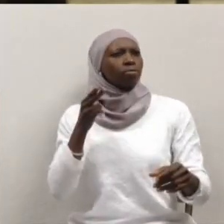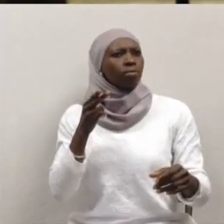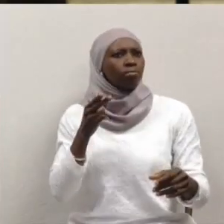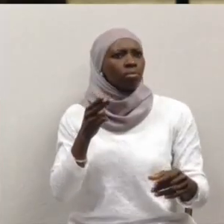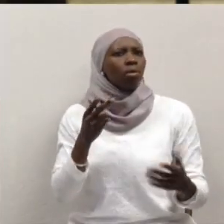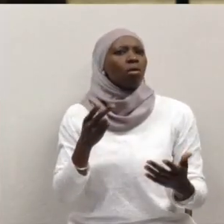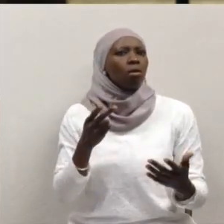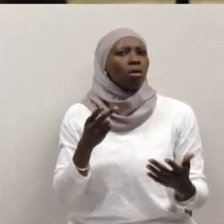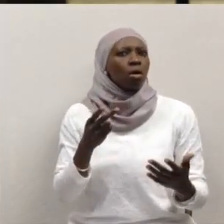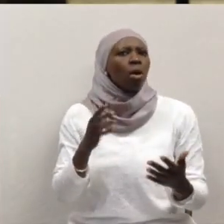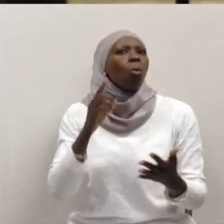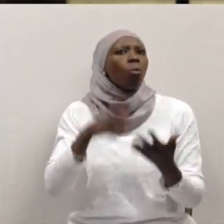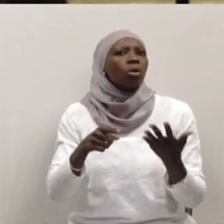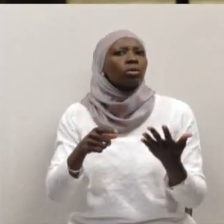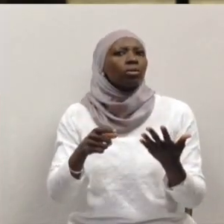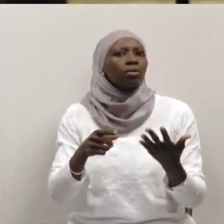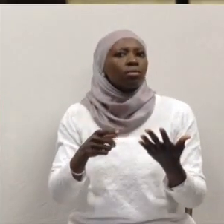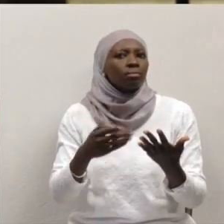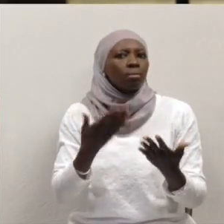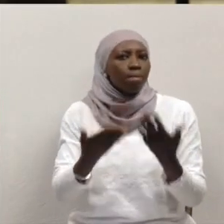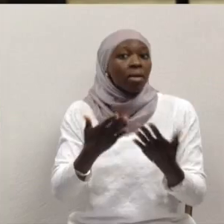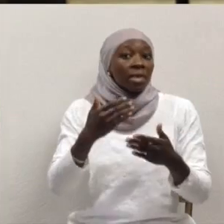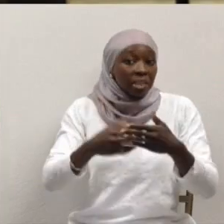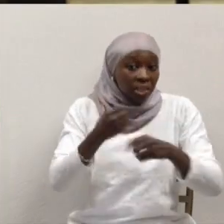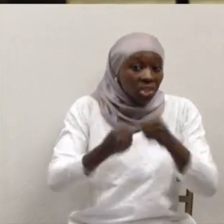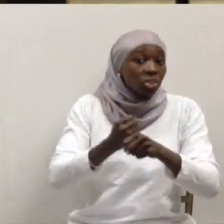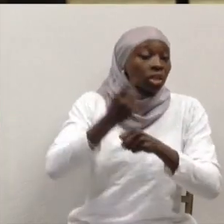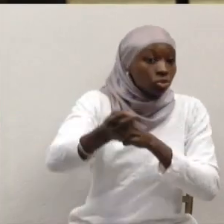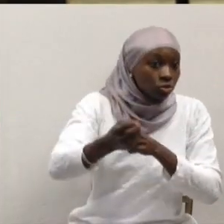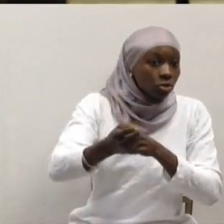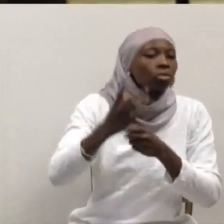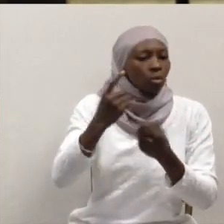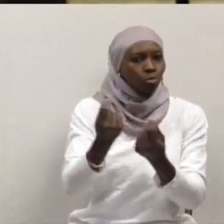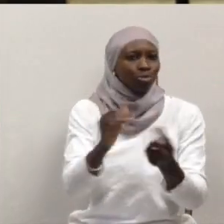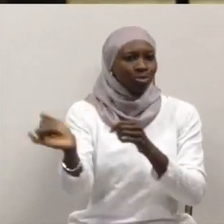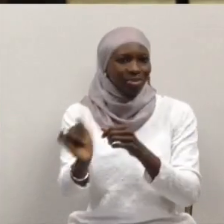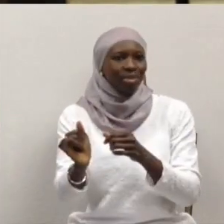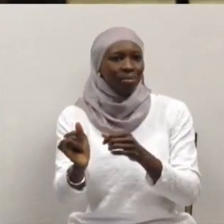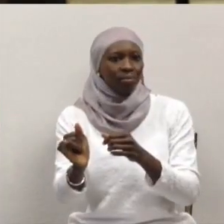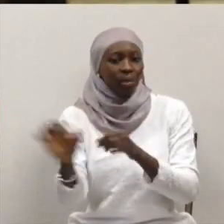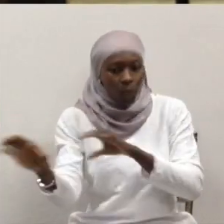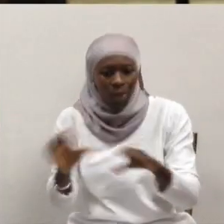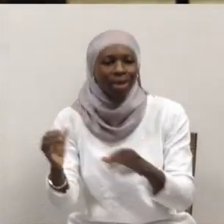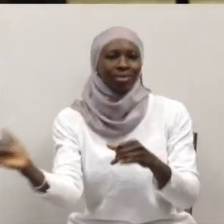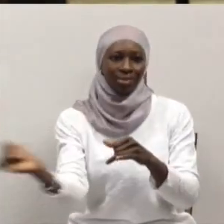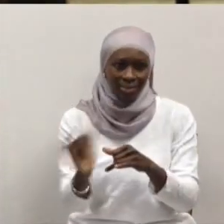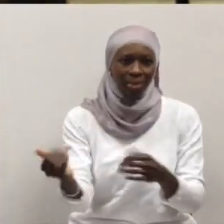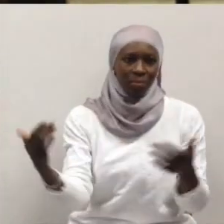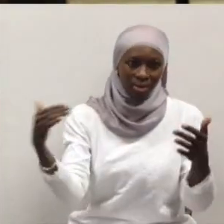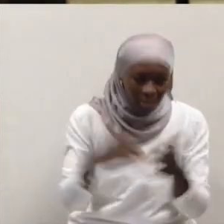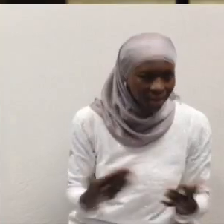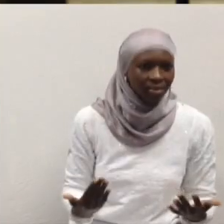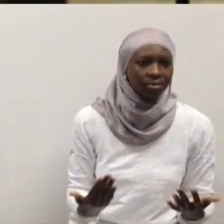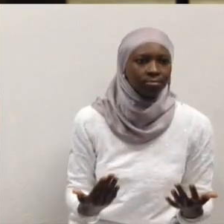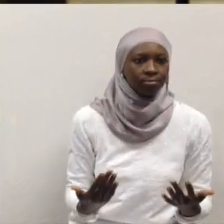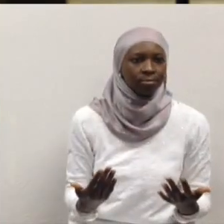same next year? So they always calculate ahead of time. And this was the reason they were resentful. And the